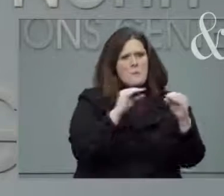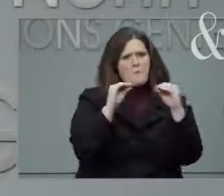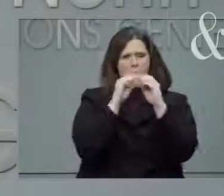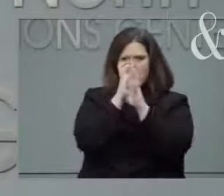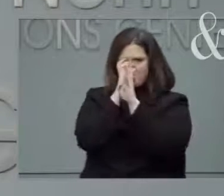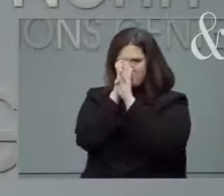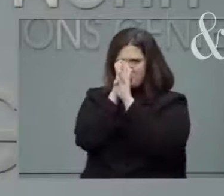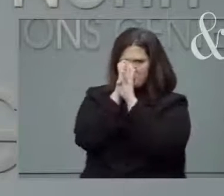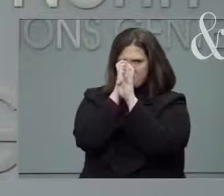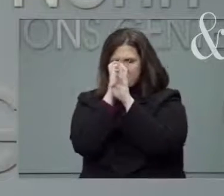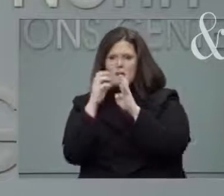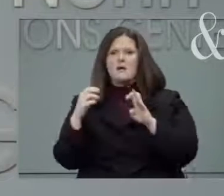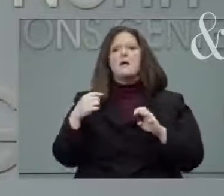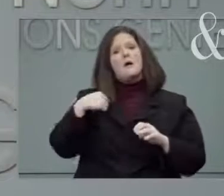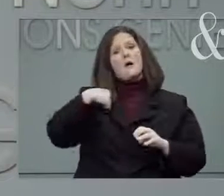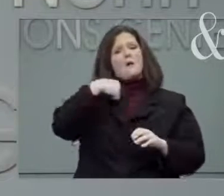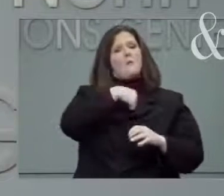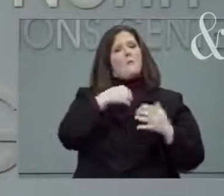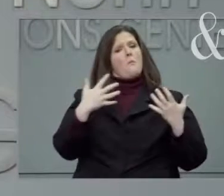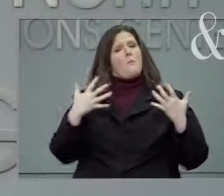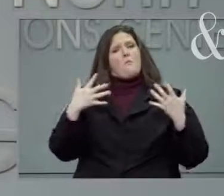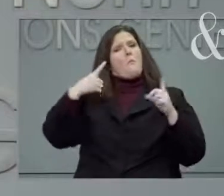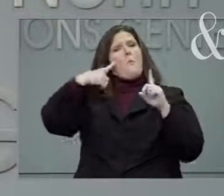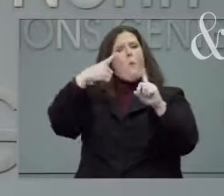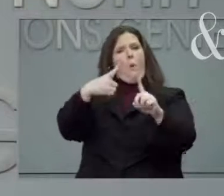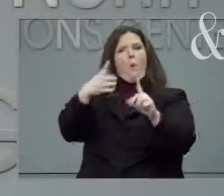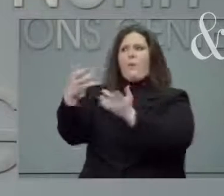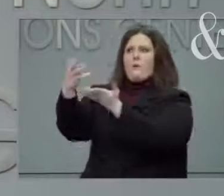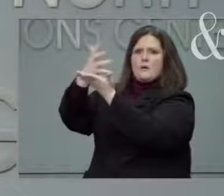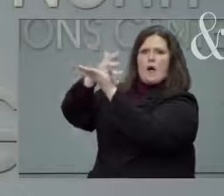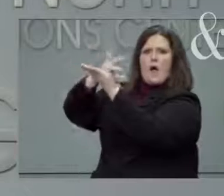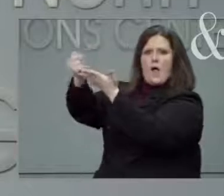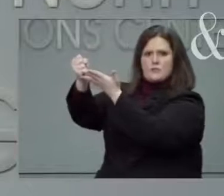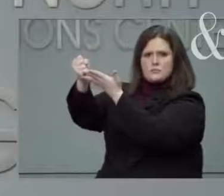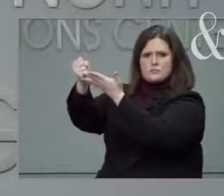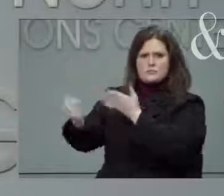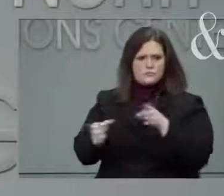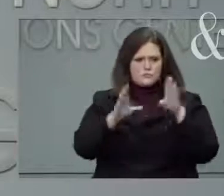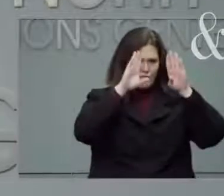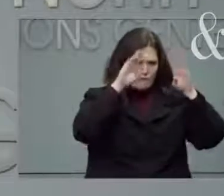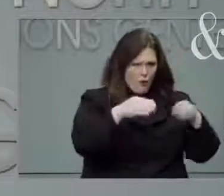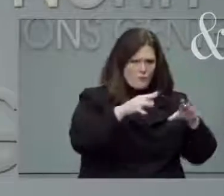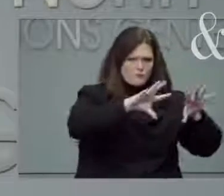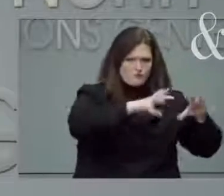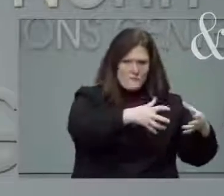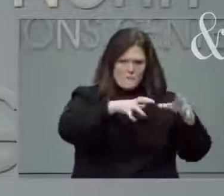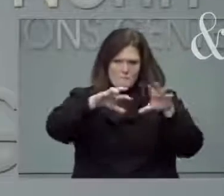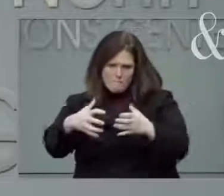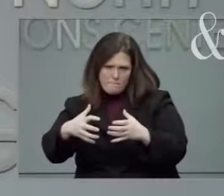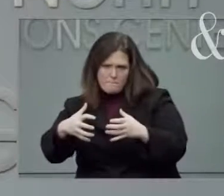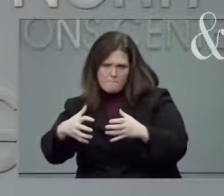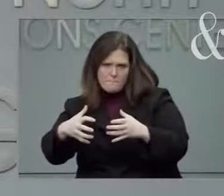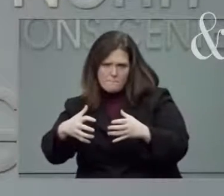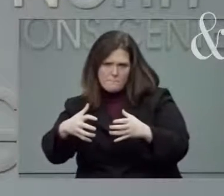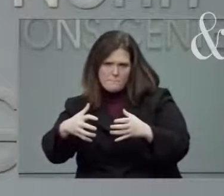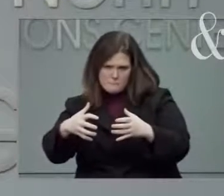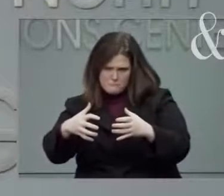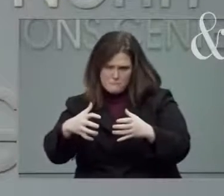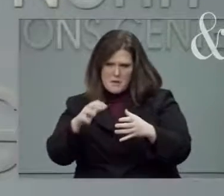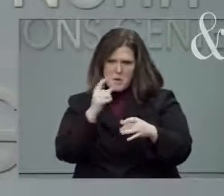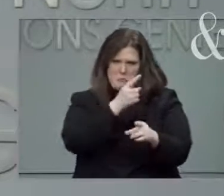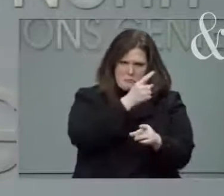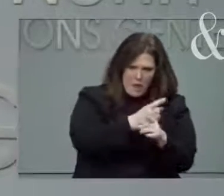get the shots in arms. We want to get them to the right place. I'll let Dr. Cohen say something else on that.